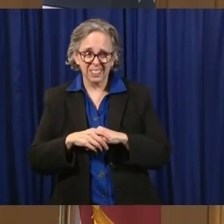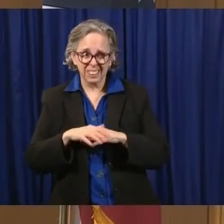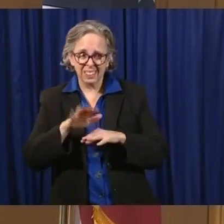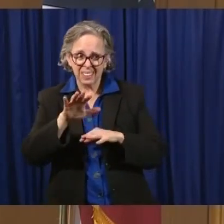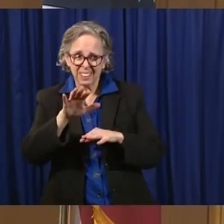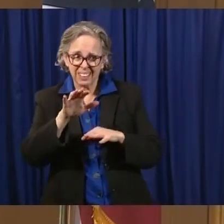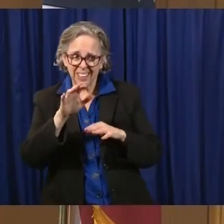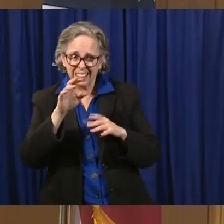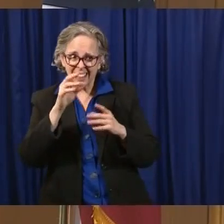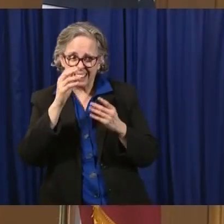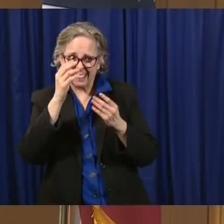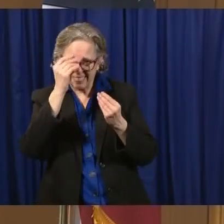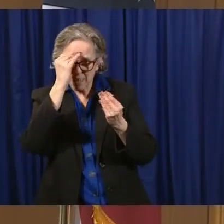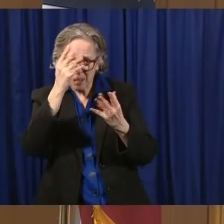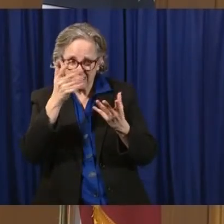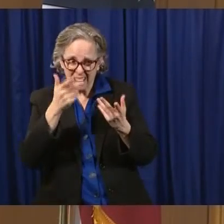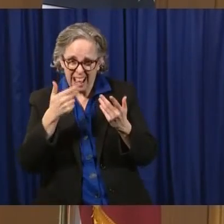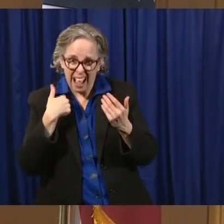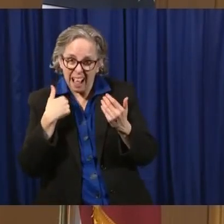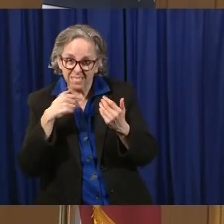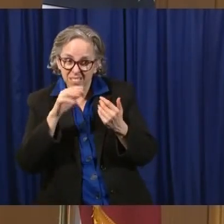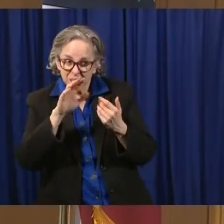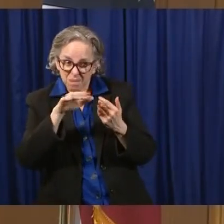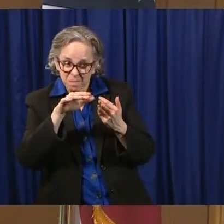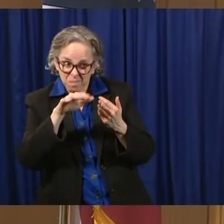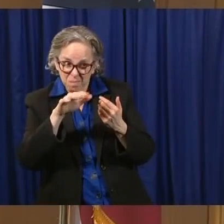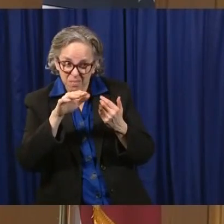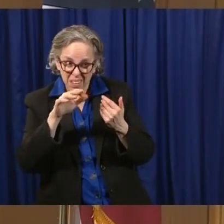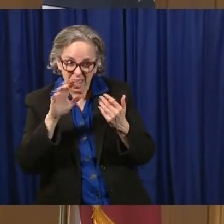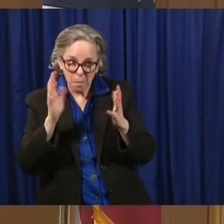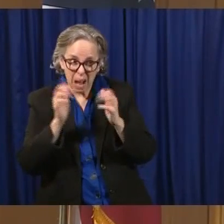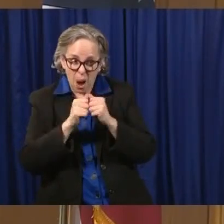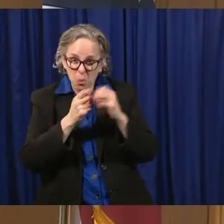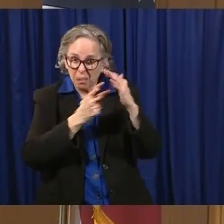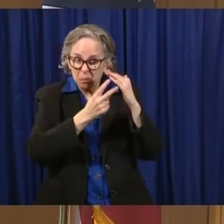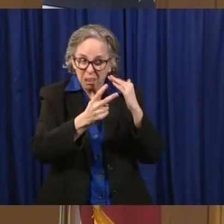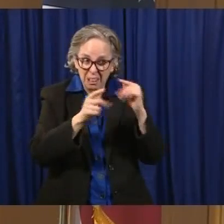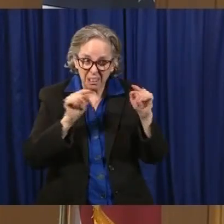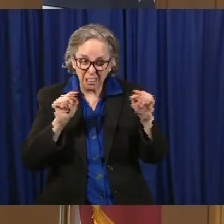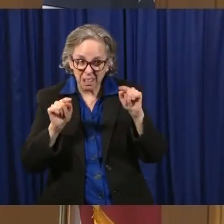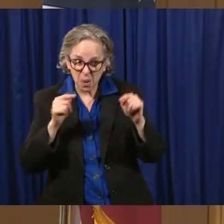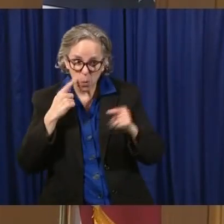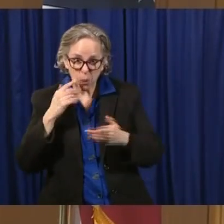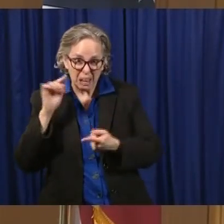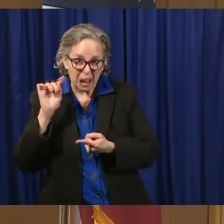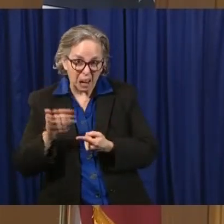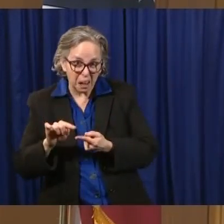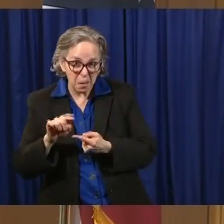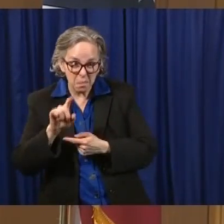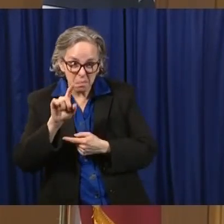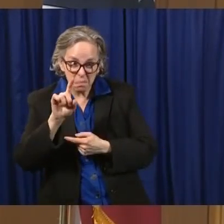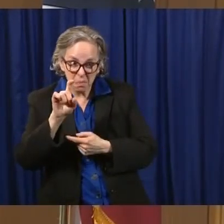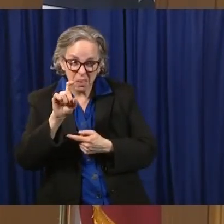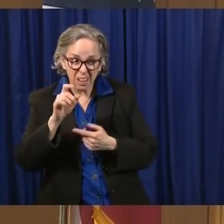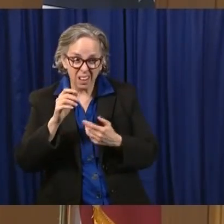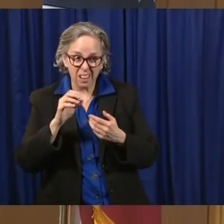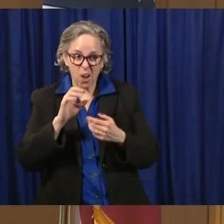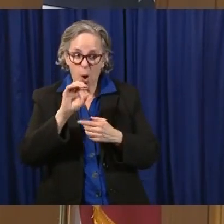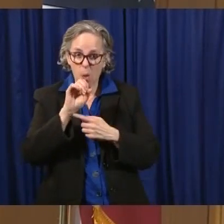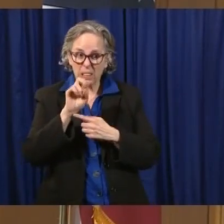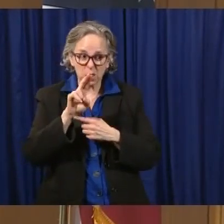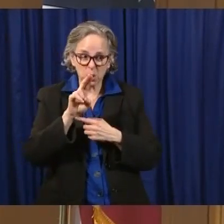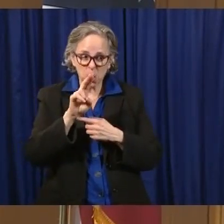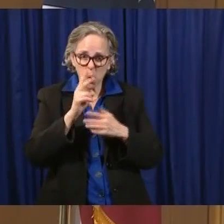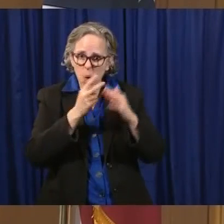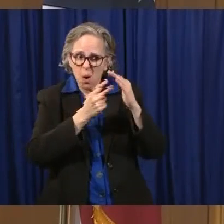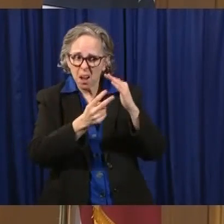both Ohio State and University of Washington. The last time an OSU model was made public was over a week ago. Can you talk a little bit about